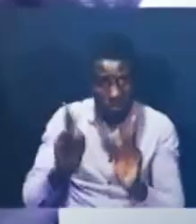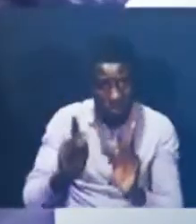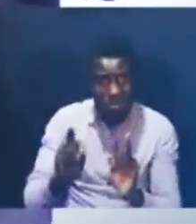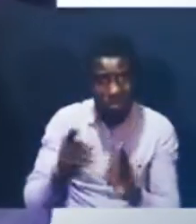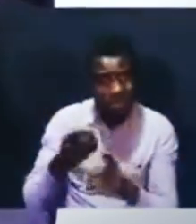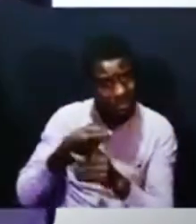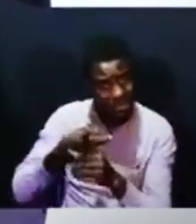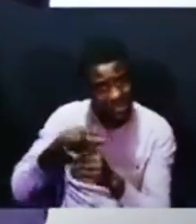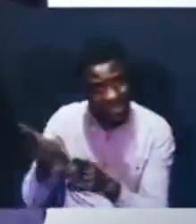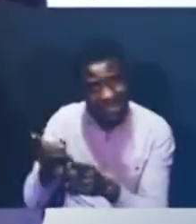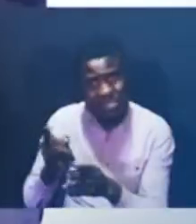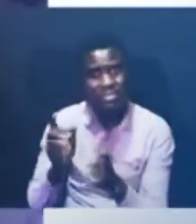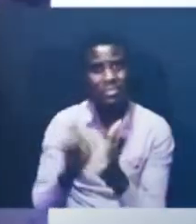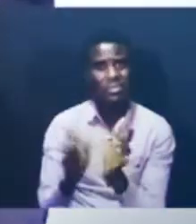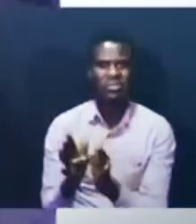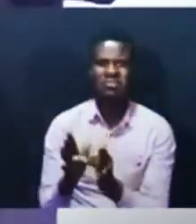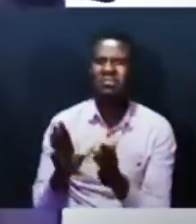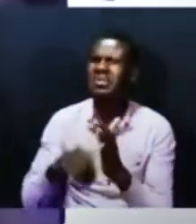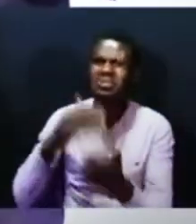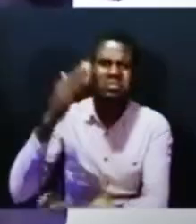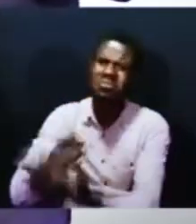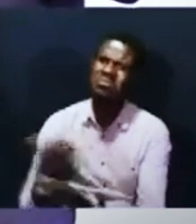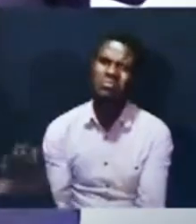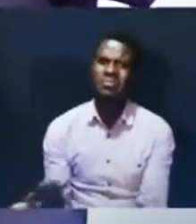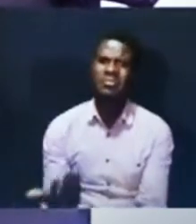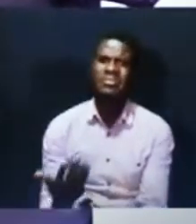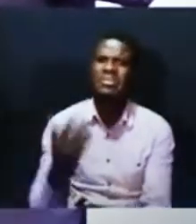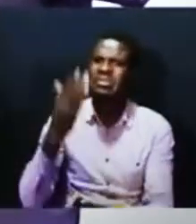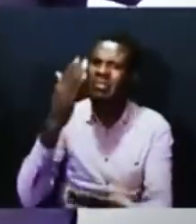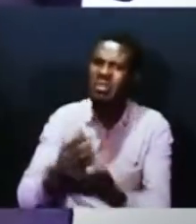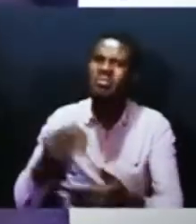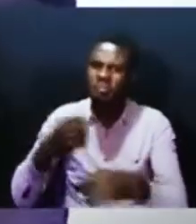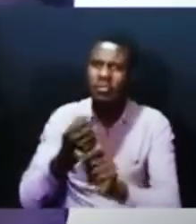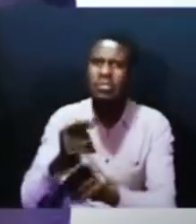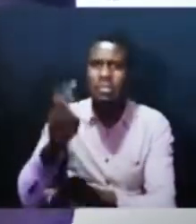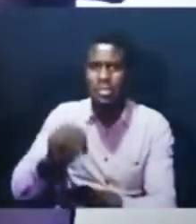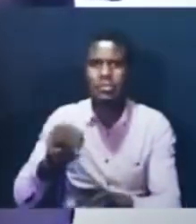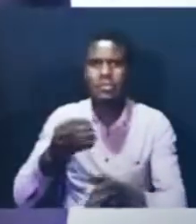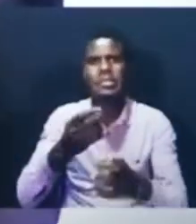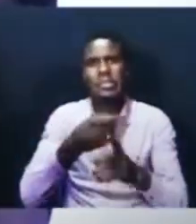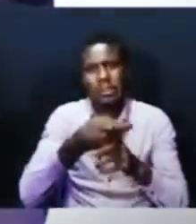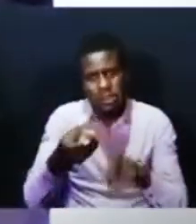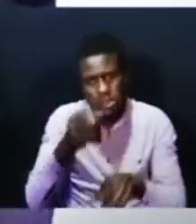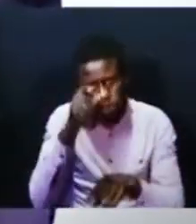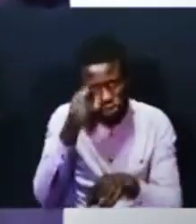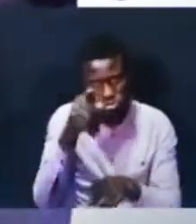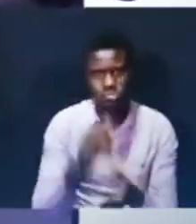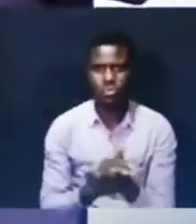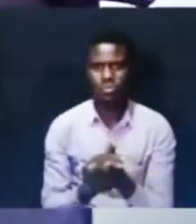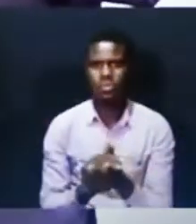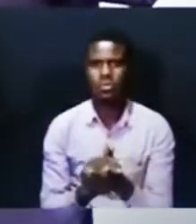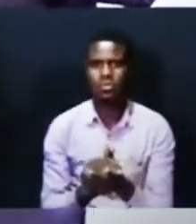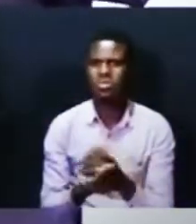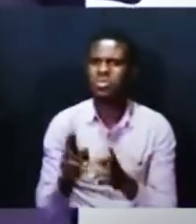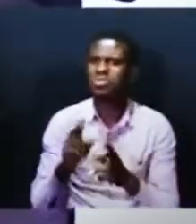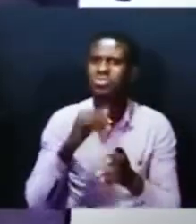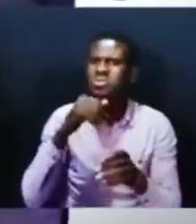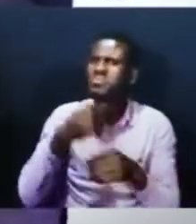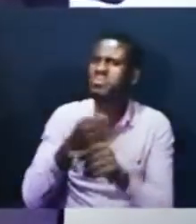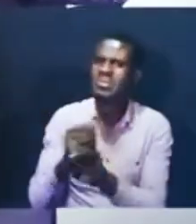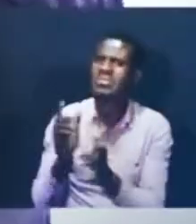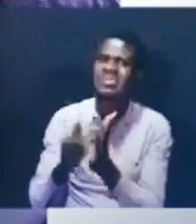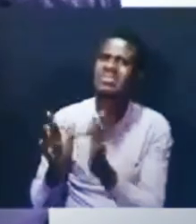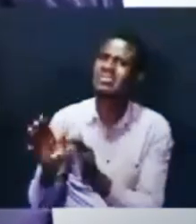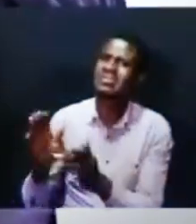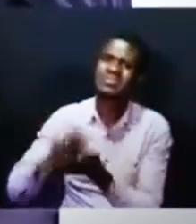a bit pra yesu ana. Then don't do it. And you mean ye. Let them hurt you. Yeah, ma wum prao. Instead of Jesus being